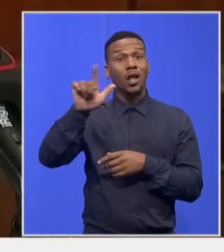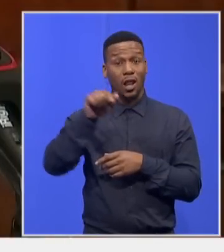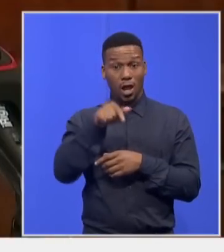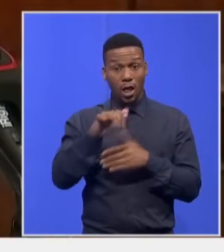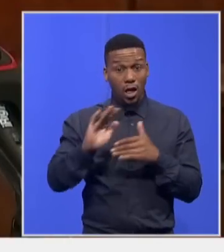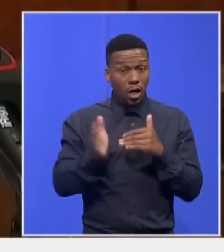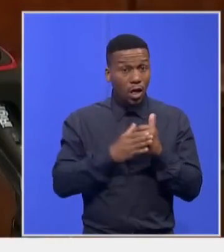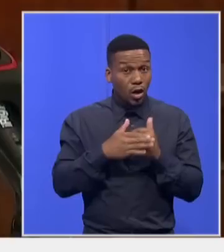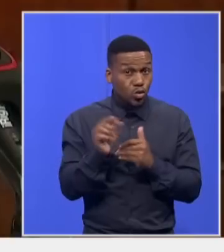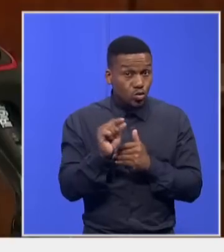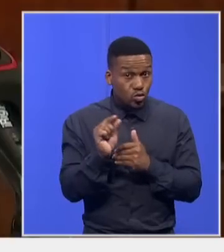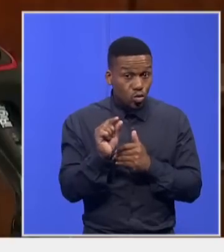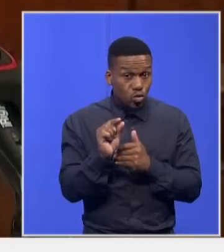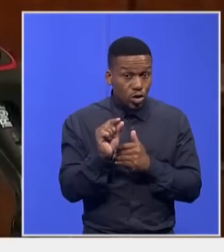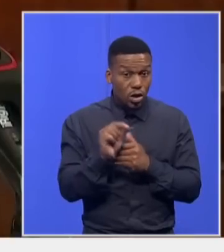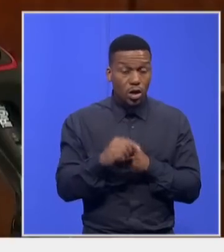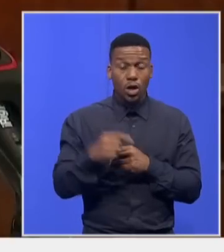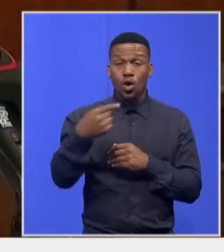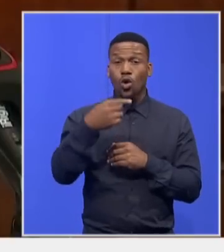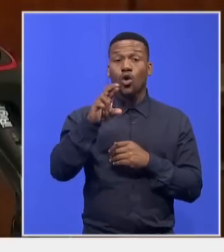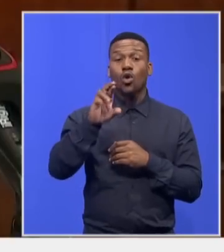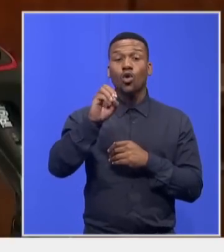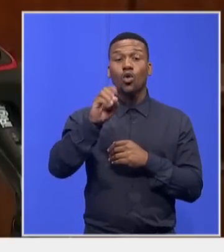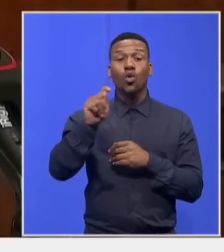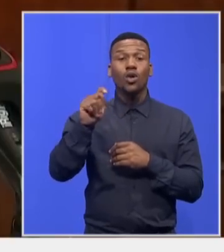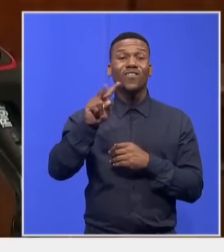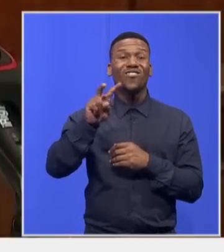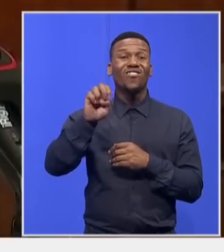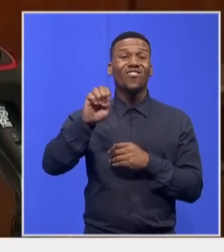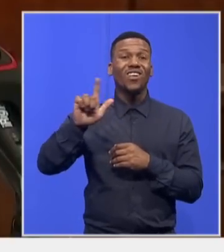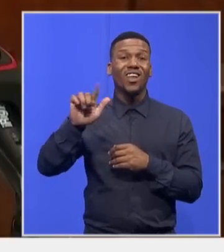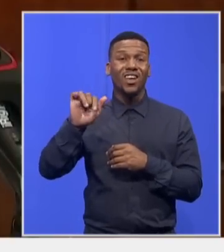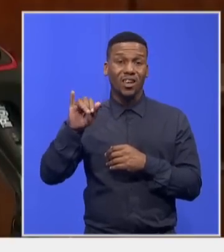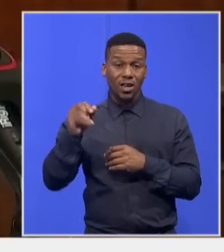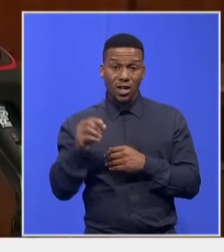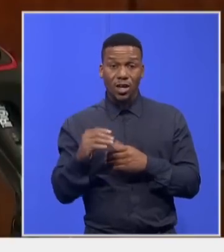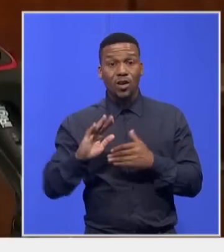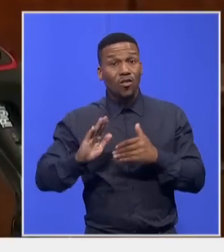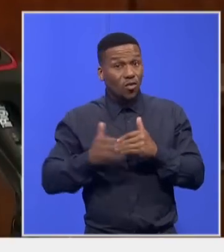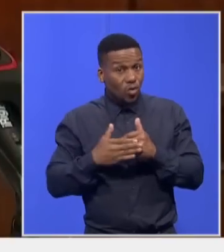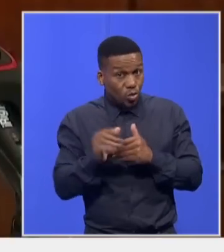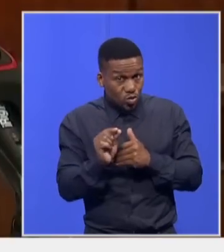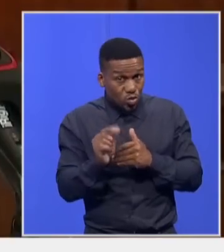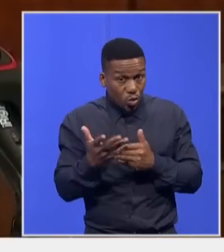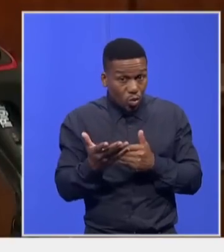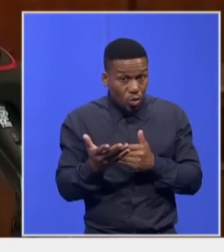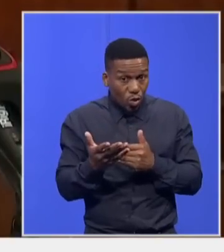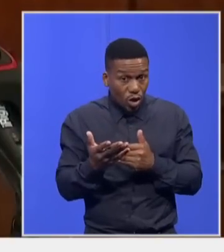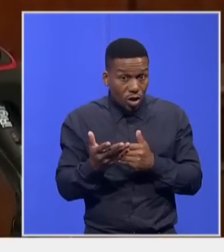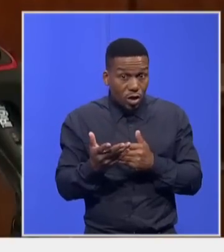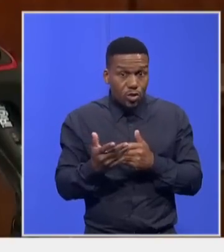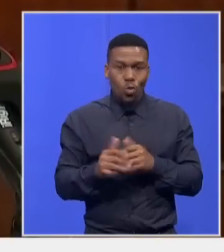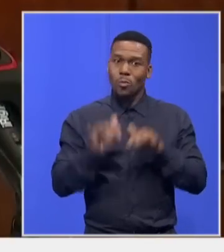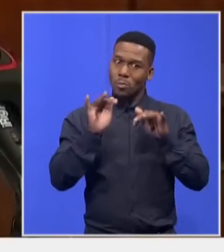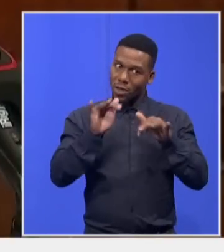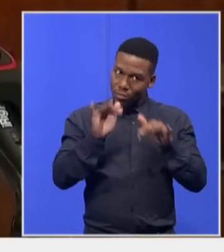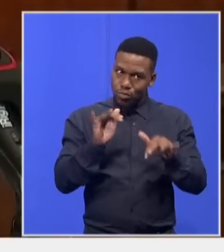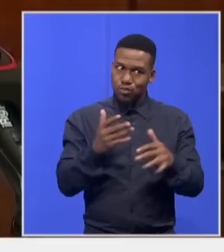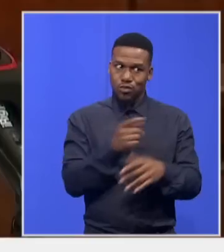are closing. Grootfontein, the units are gone. And not the units are going. That's people attached to that.